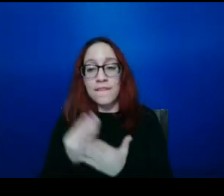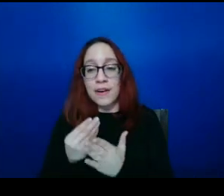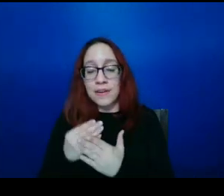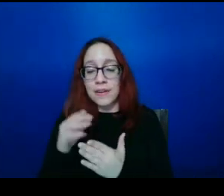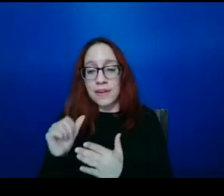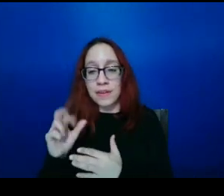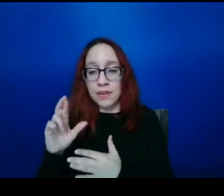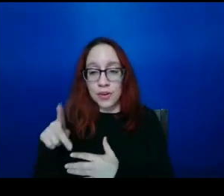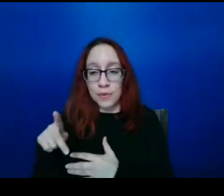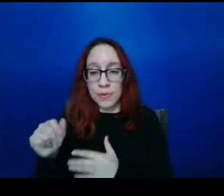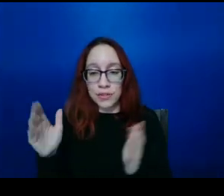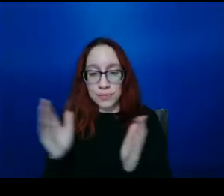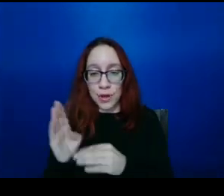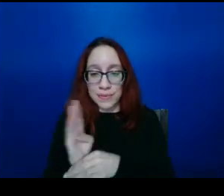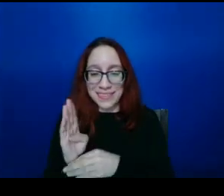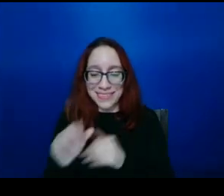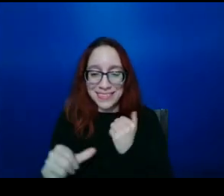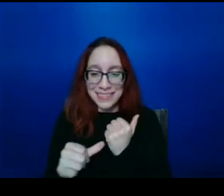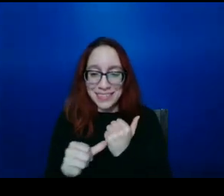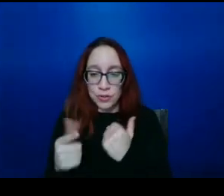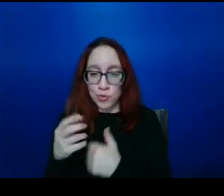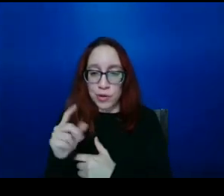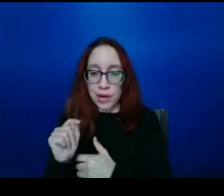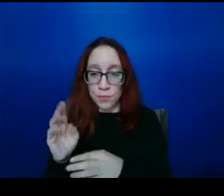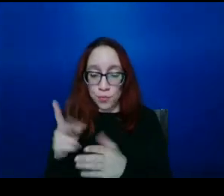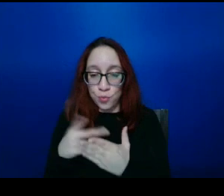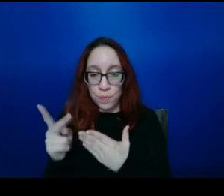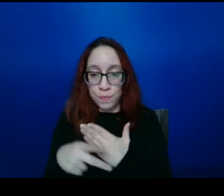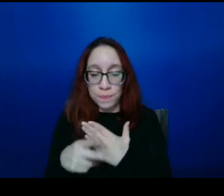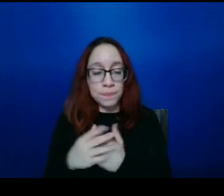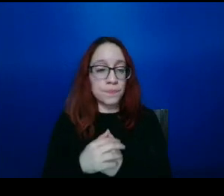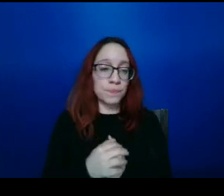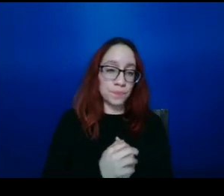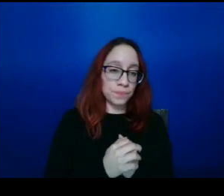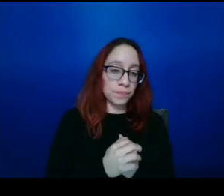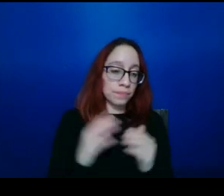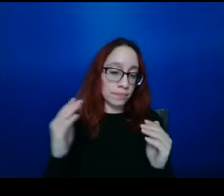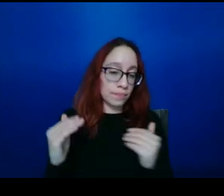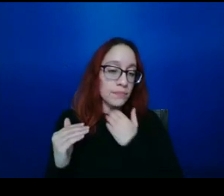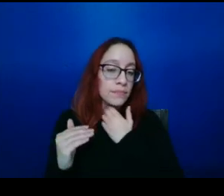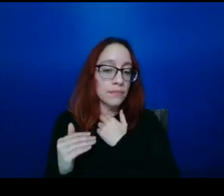ARPA Small Business Assistance Grant Program. Next slide, please.